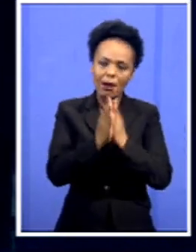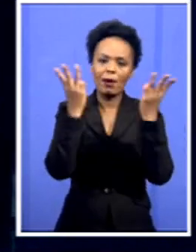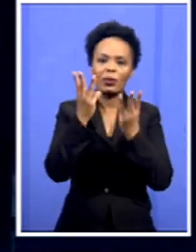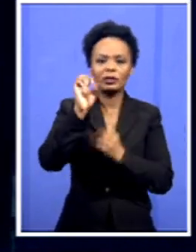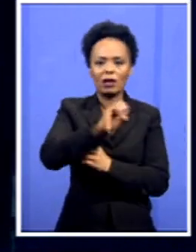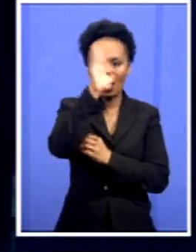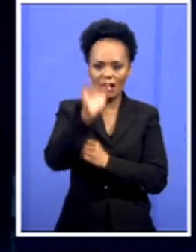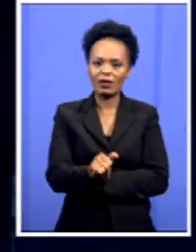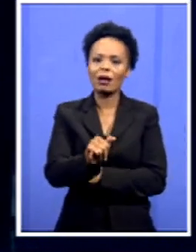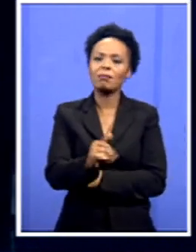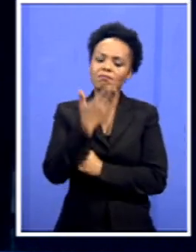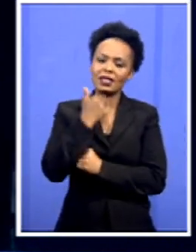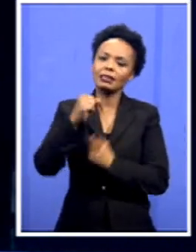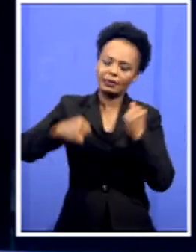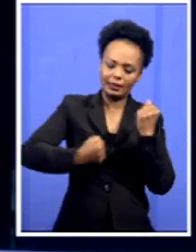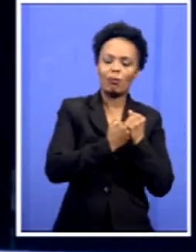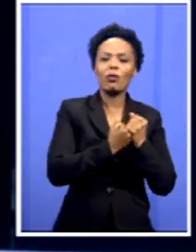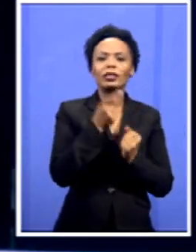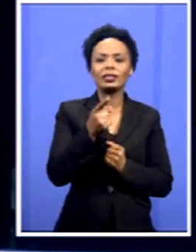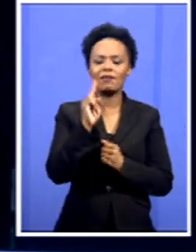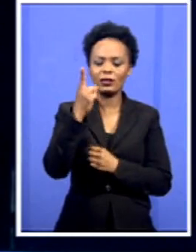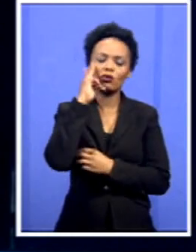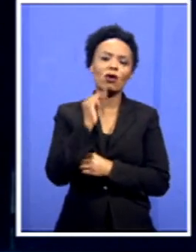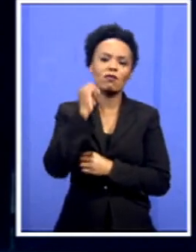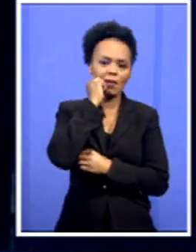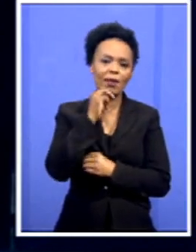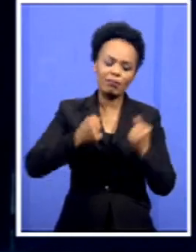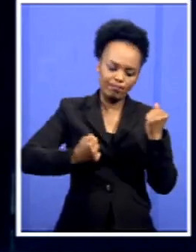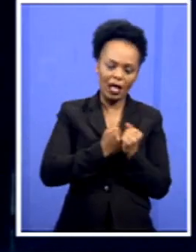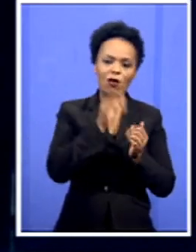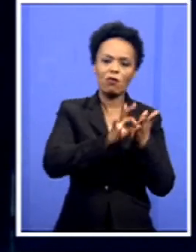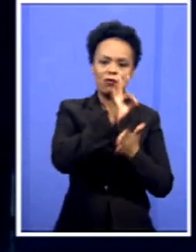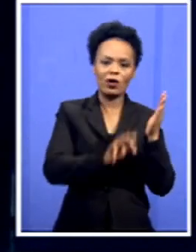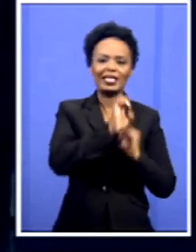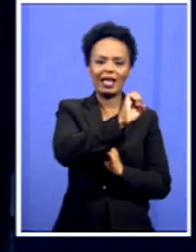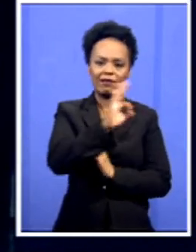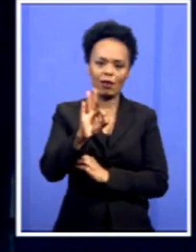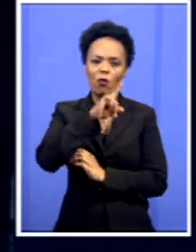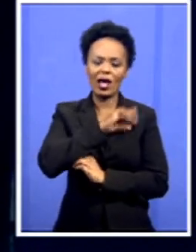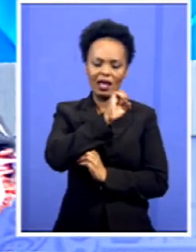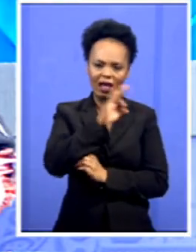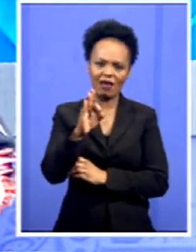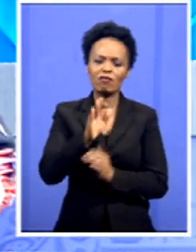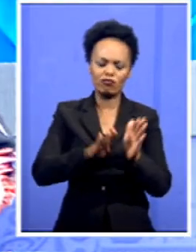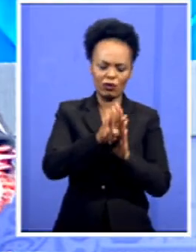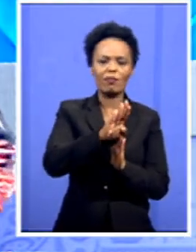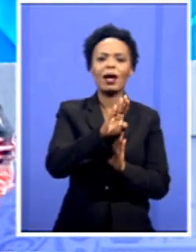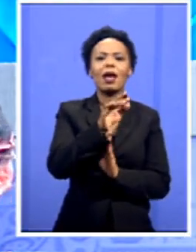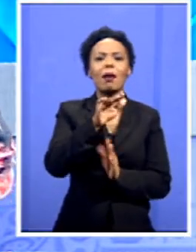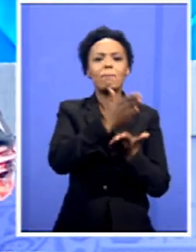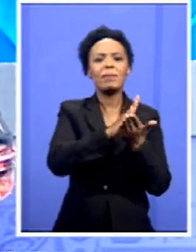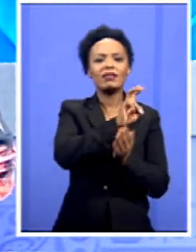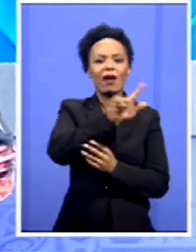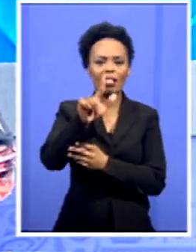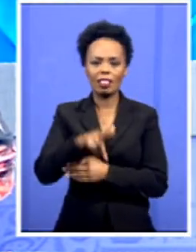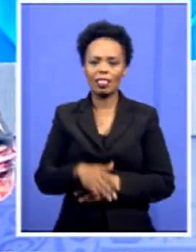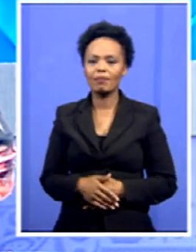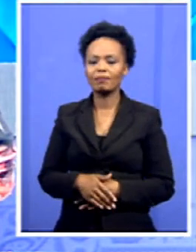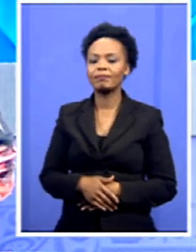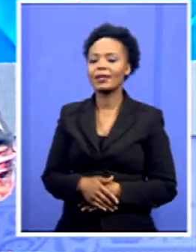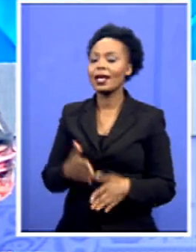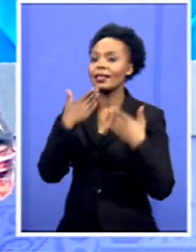to come out on the 1st of November and vote for the EFF because they've seen what they've done in Midva. Thank you.